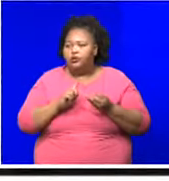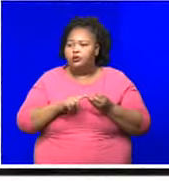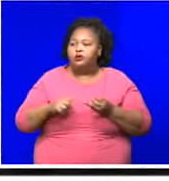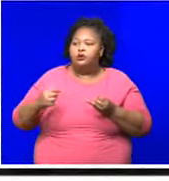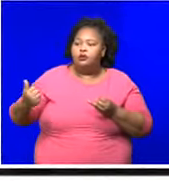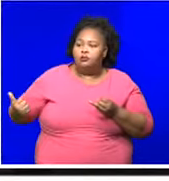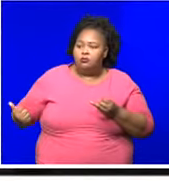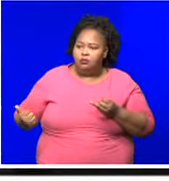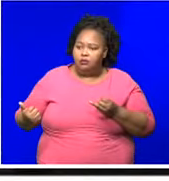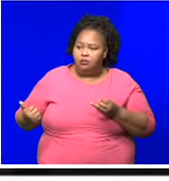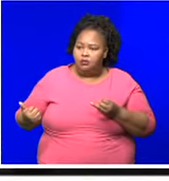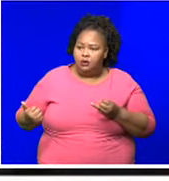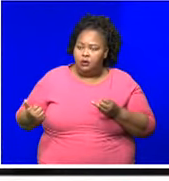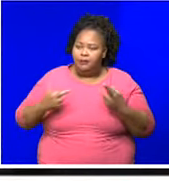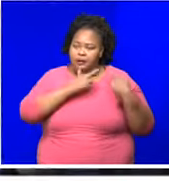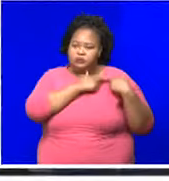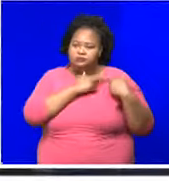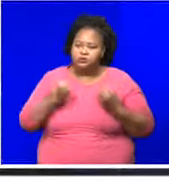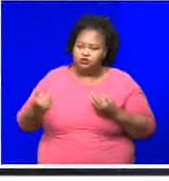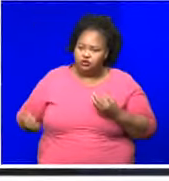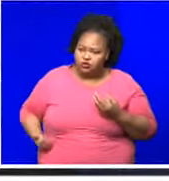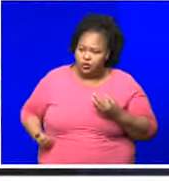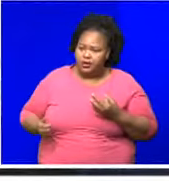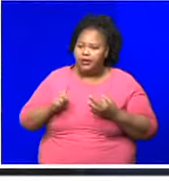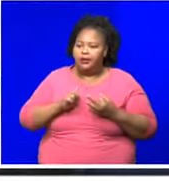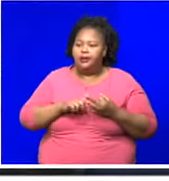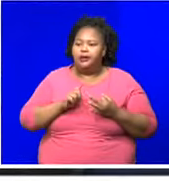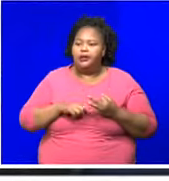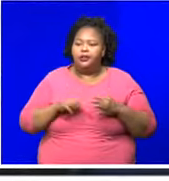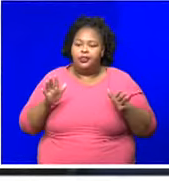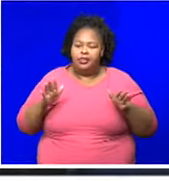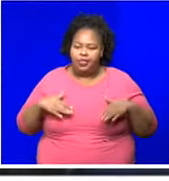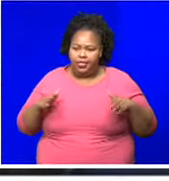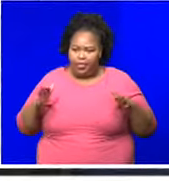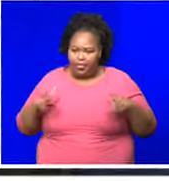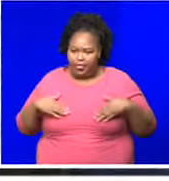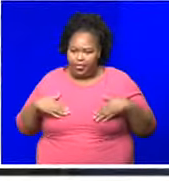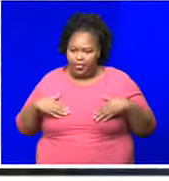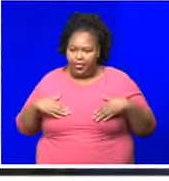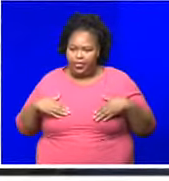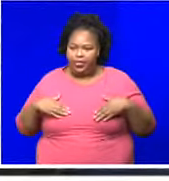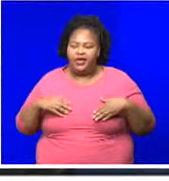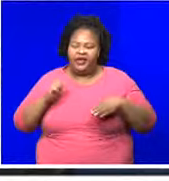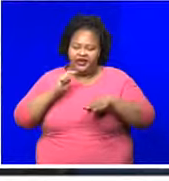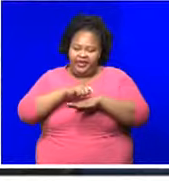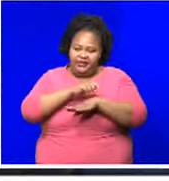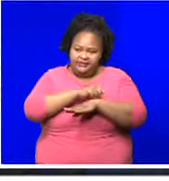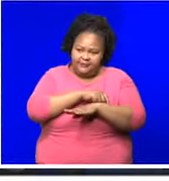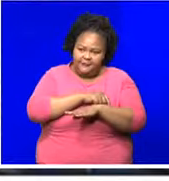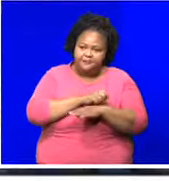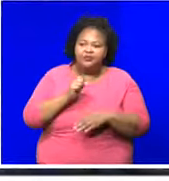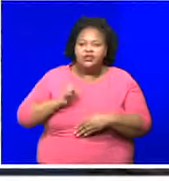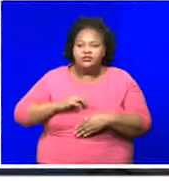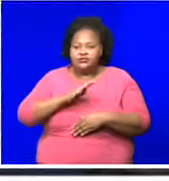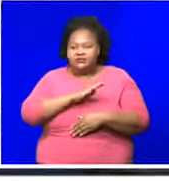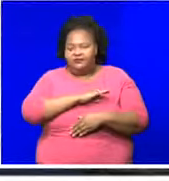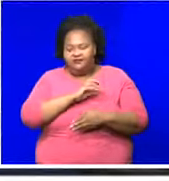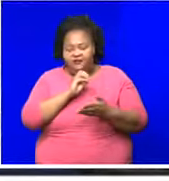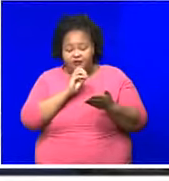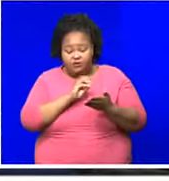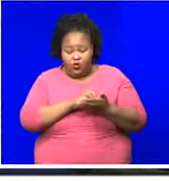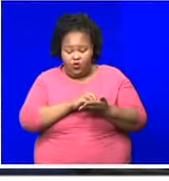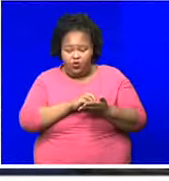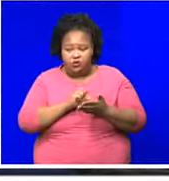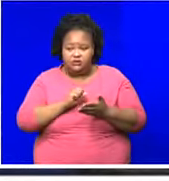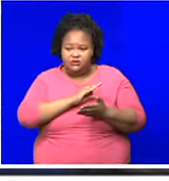cancer members were also present to provide services as well. Kapudla residents said they are grateful for